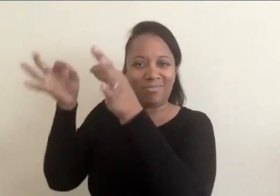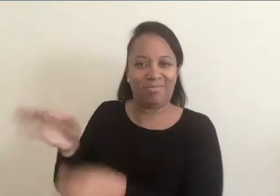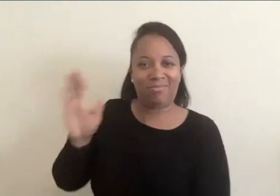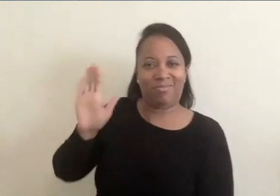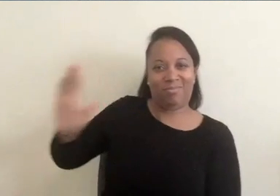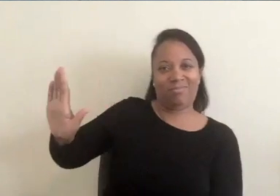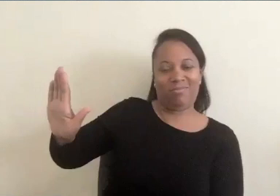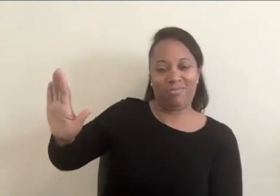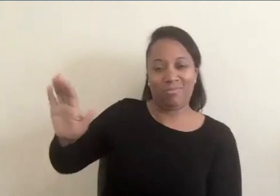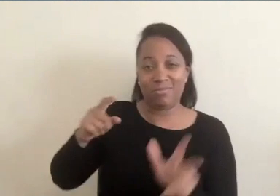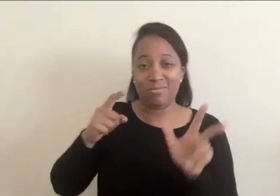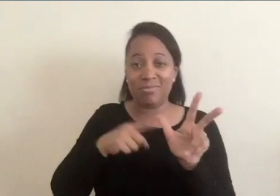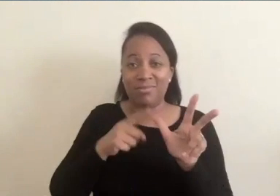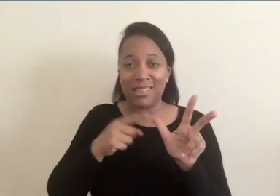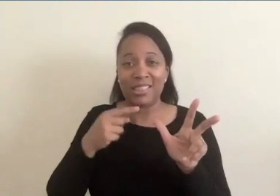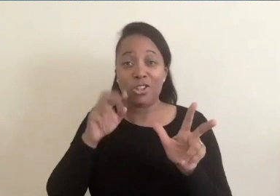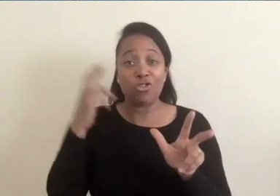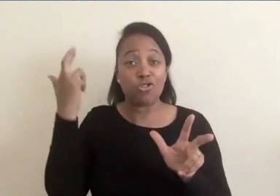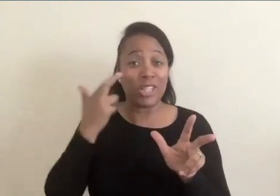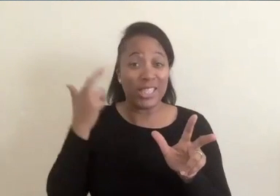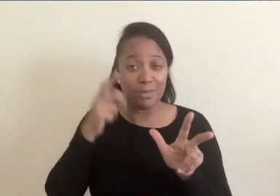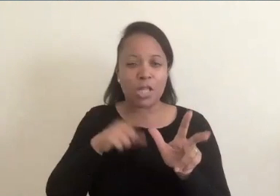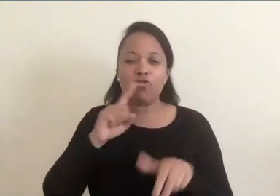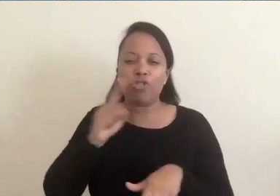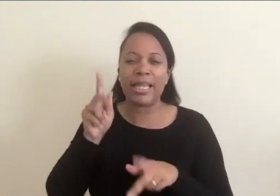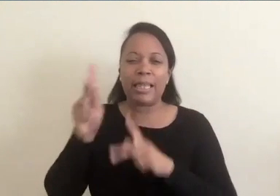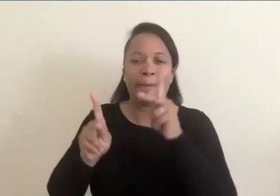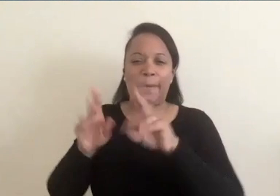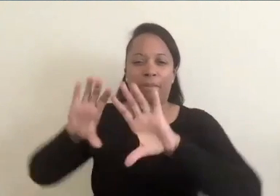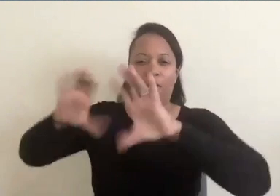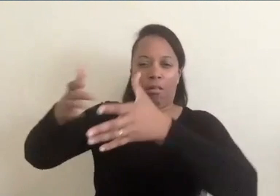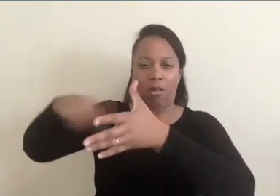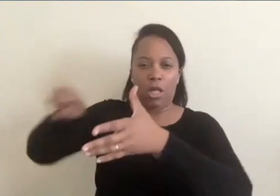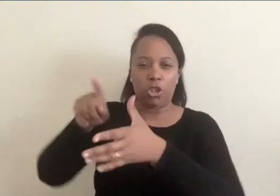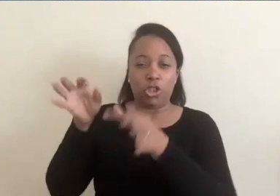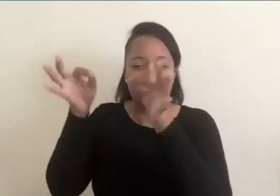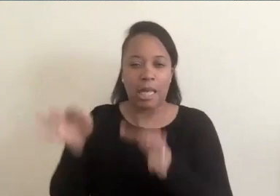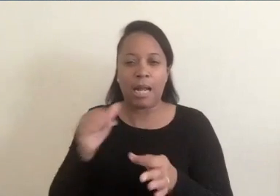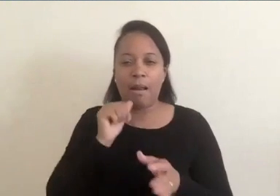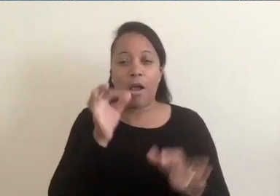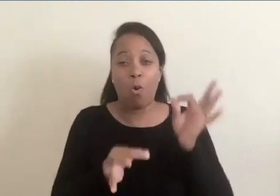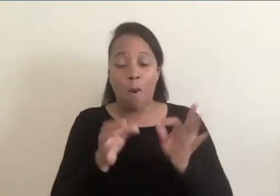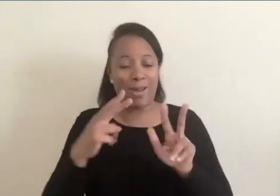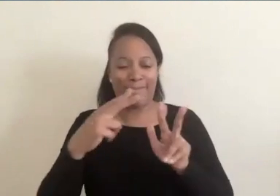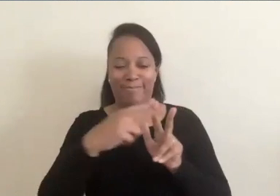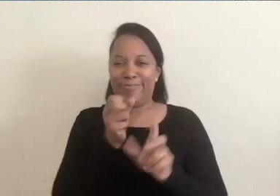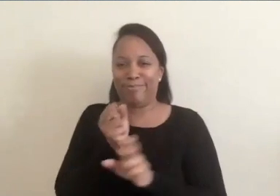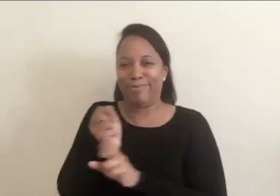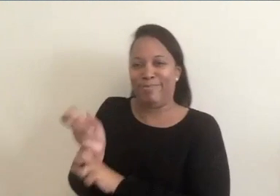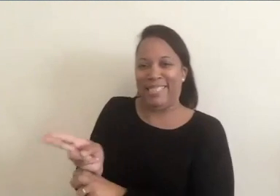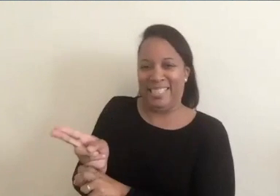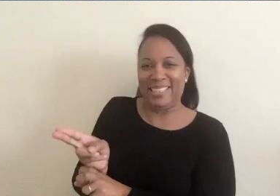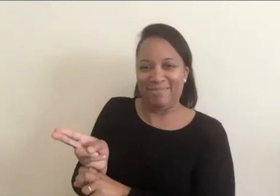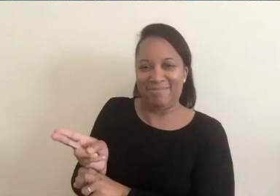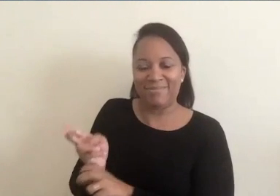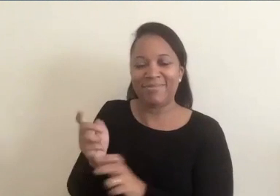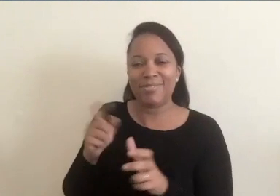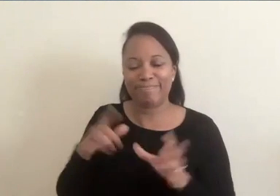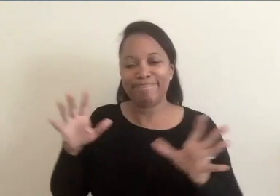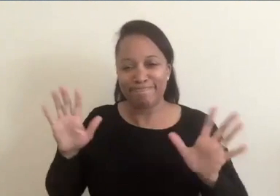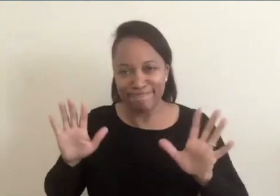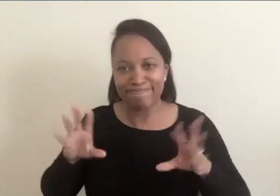said, you know what, that's really a jury question for the people to decide, not the court. But he was outvoted 2-1.